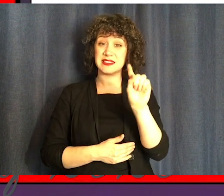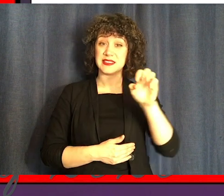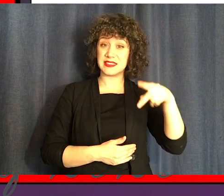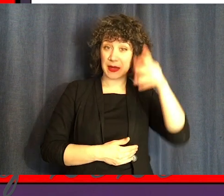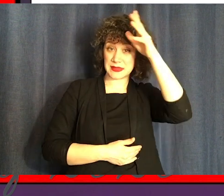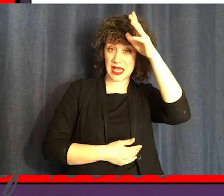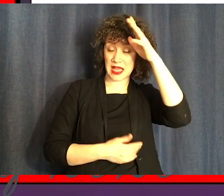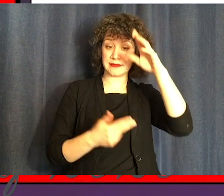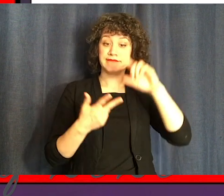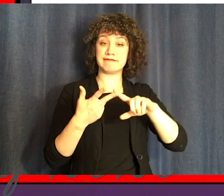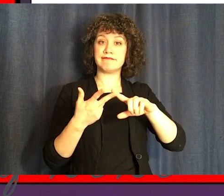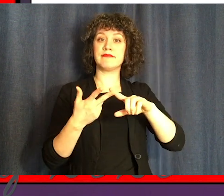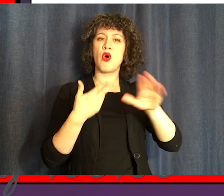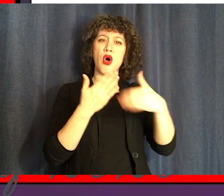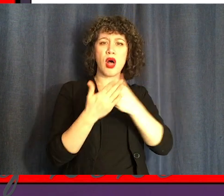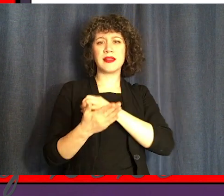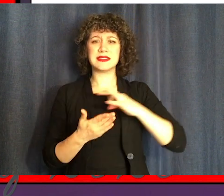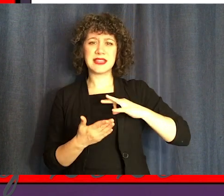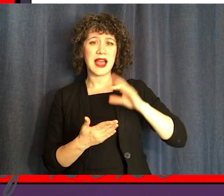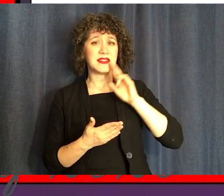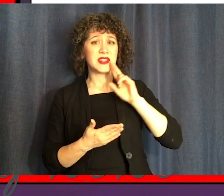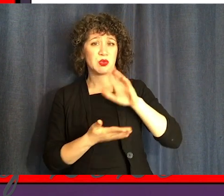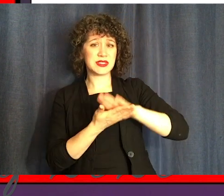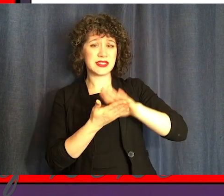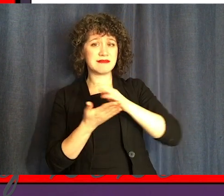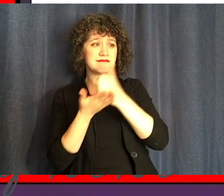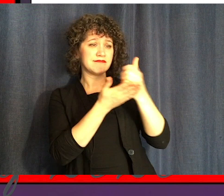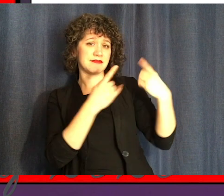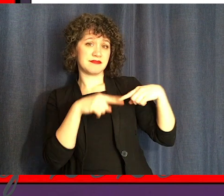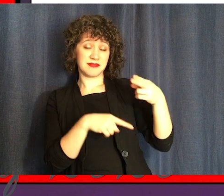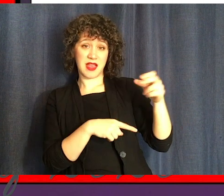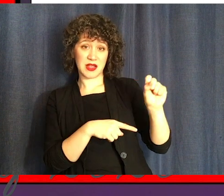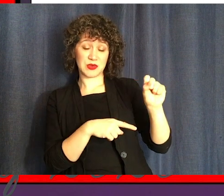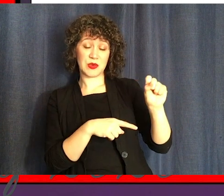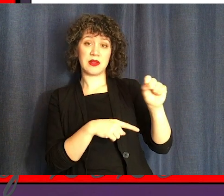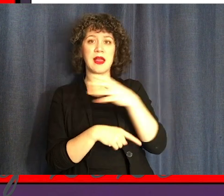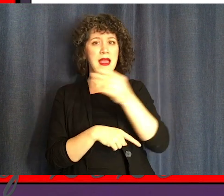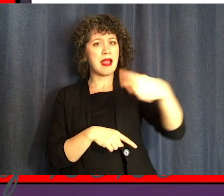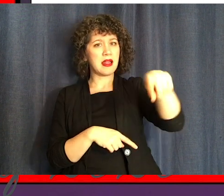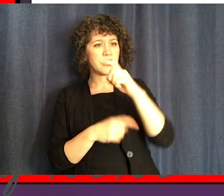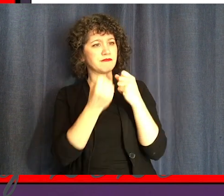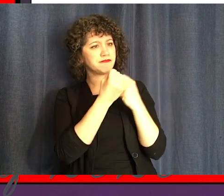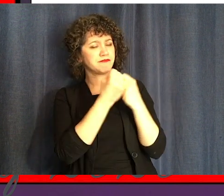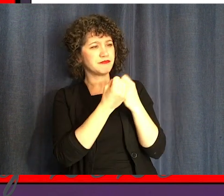Houston for helping her throughout high school and being there to see her finish.